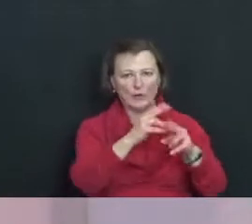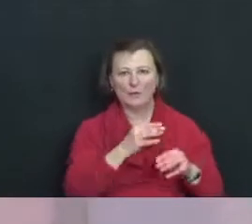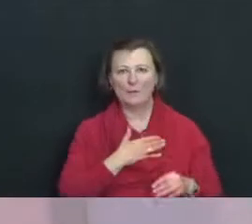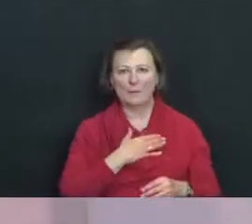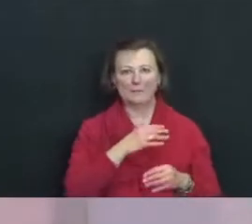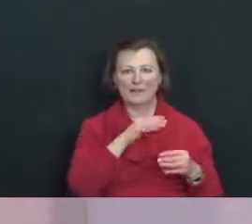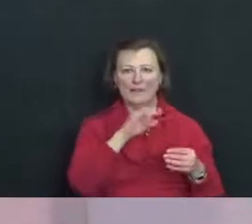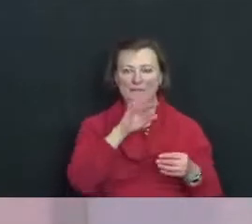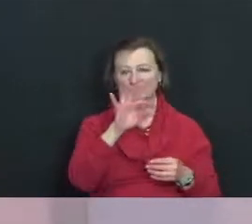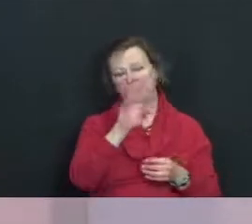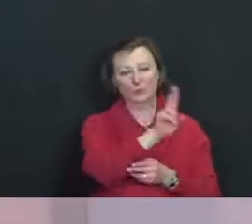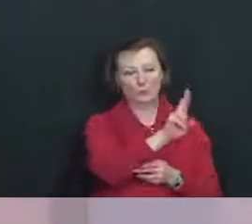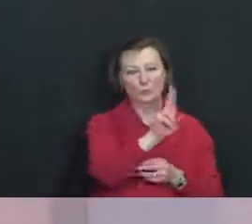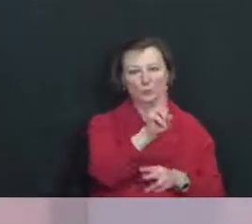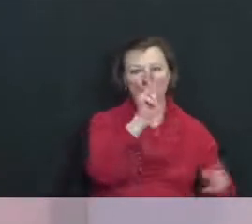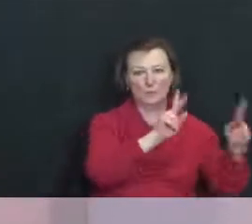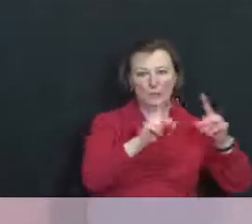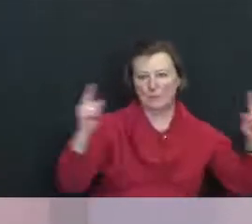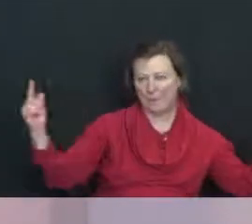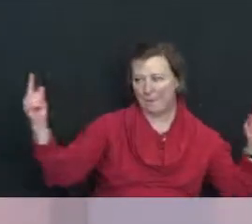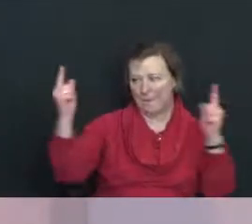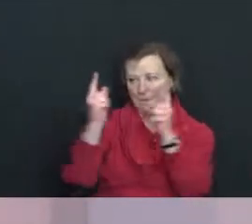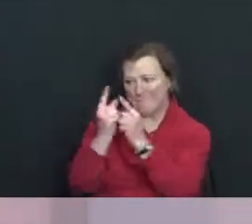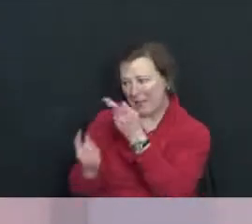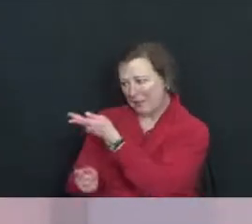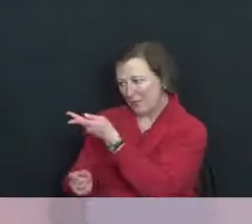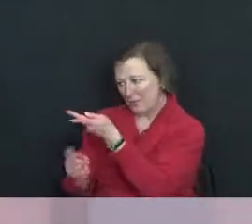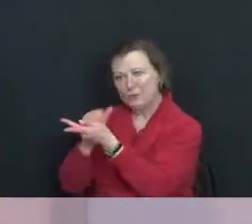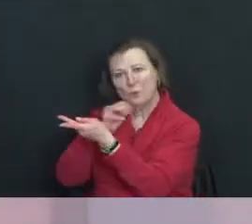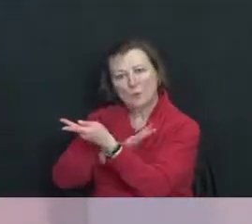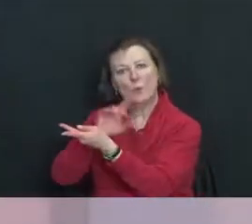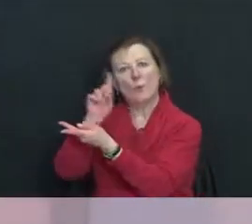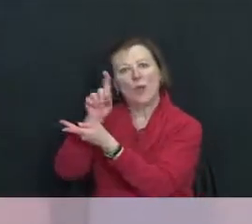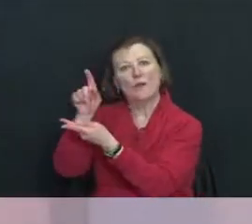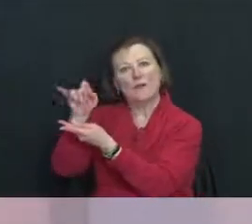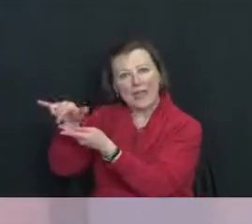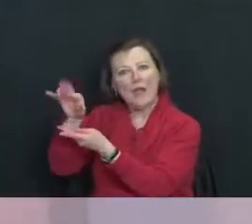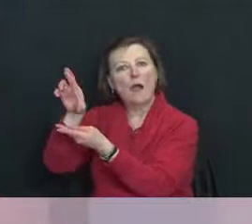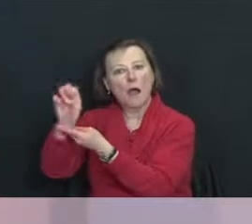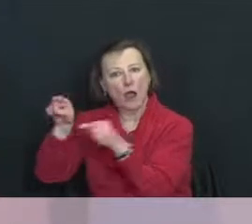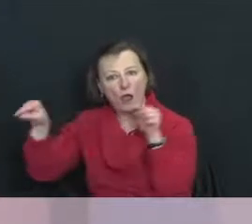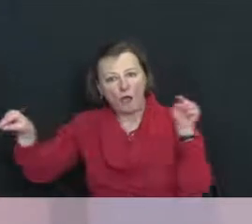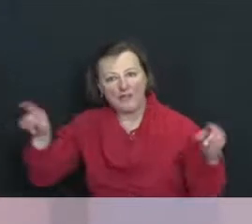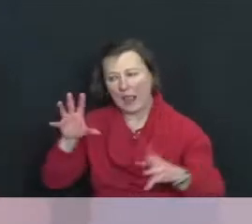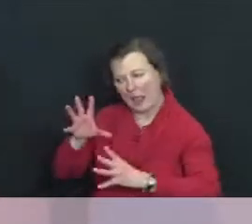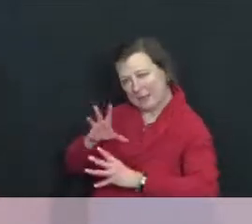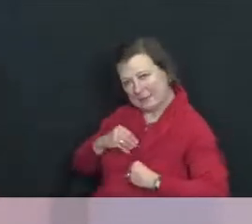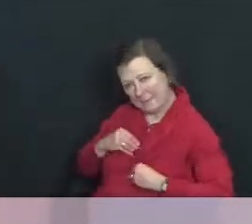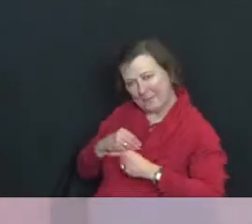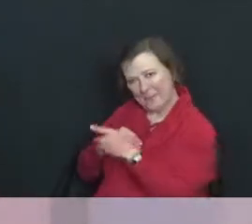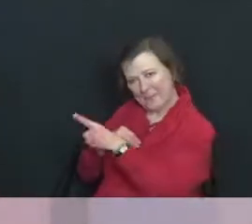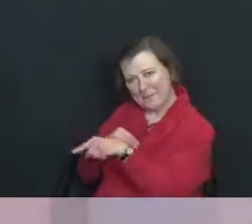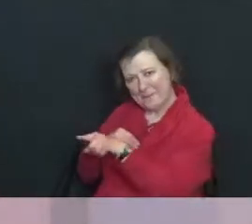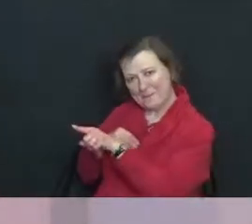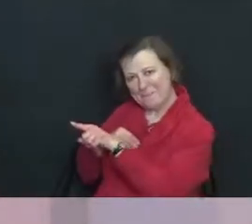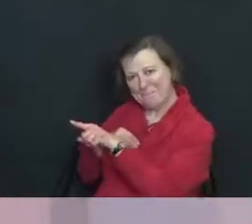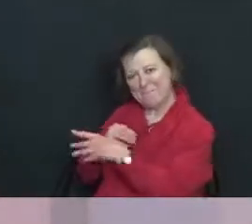women where they were. They accepted them.